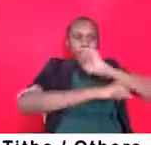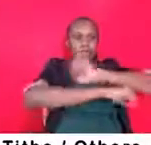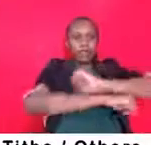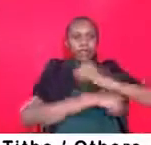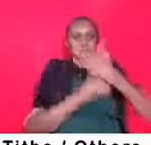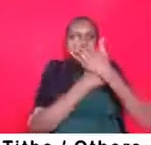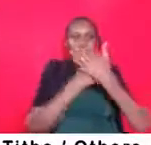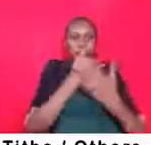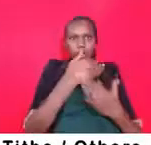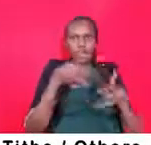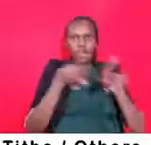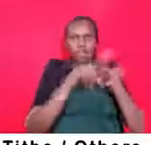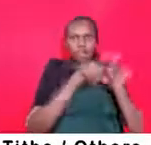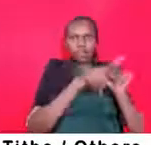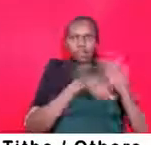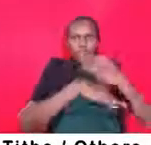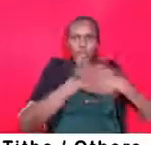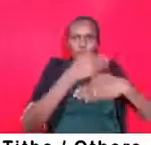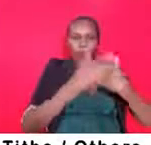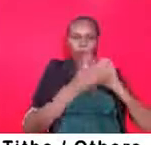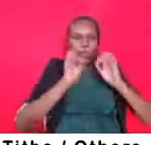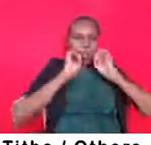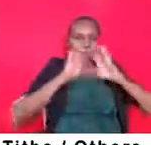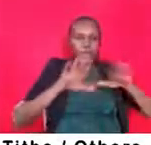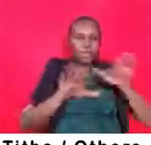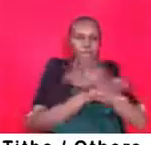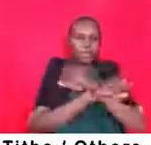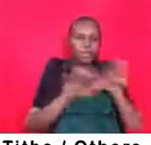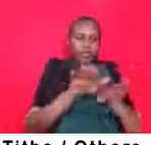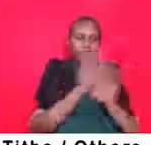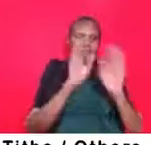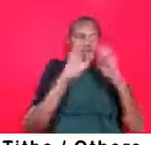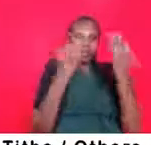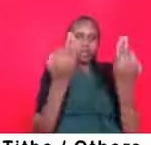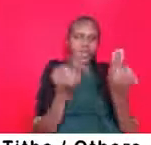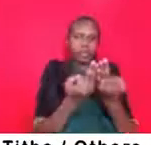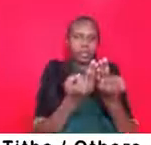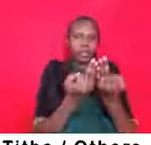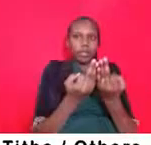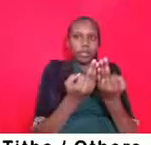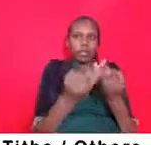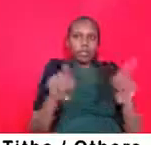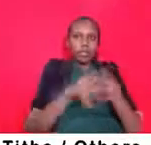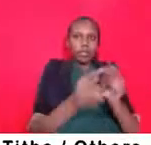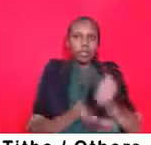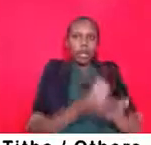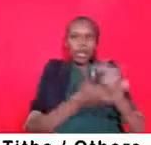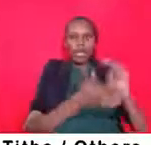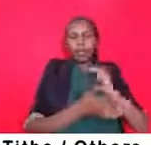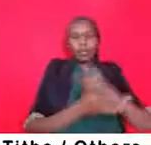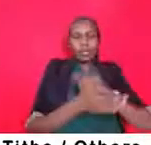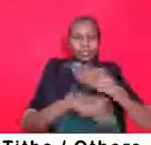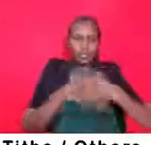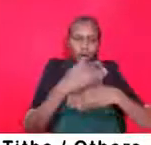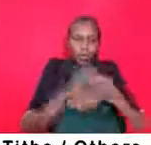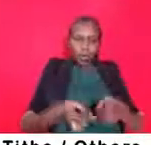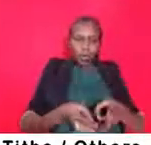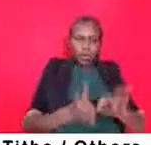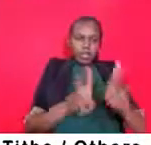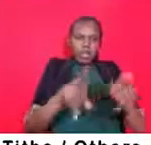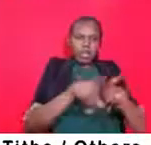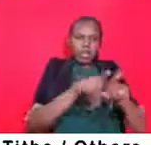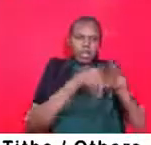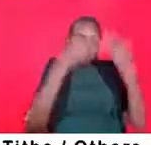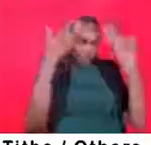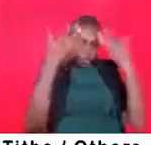blood and everybody. Bless the SCK family, dear Lord, and help us in every way, dear Lord. As you know, we